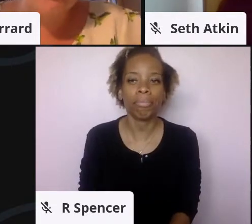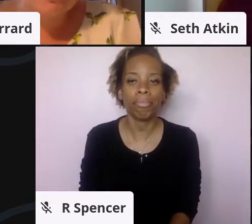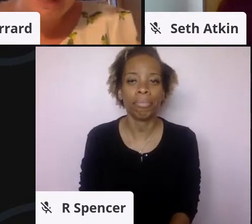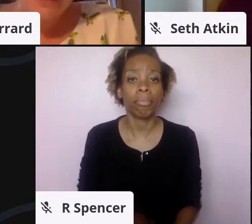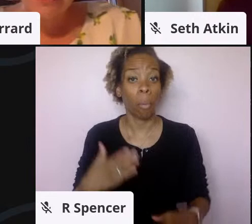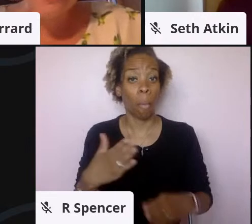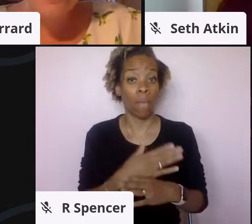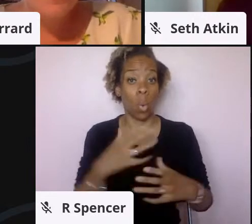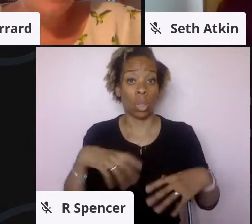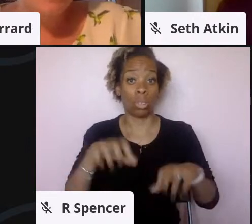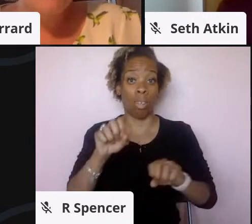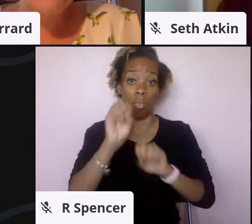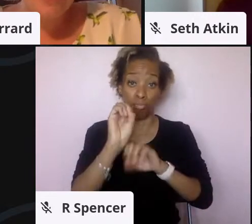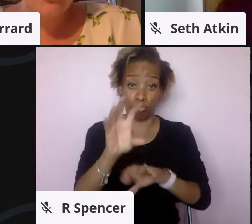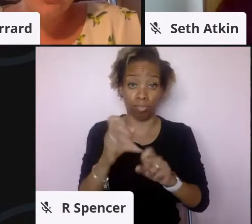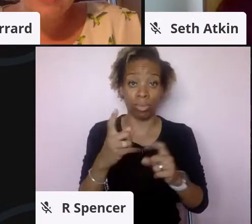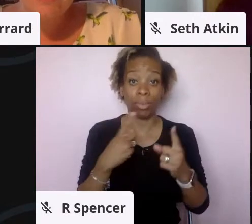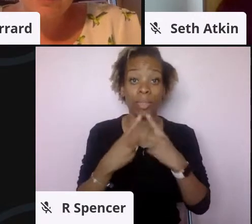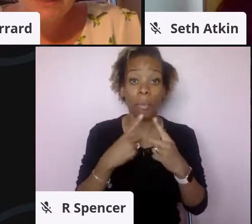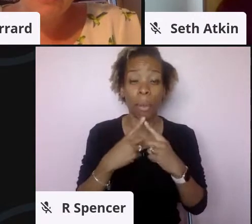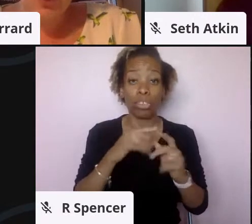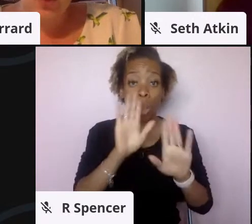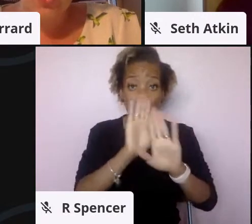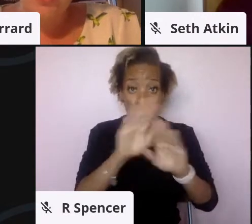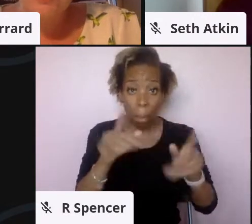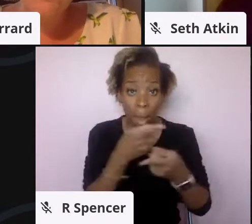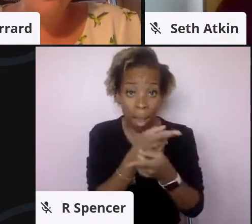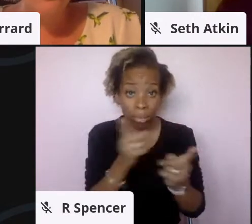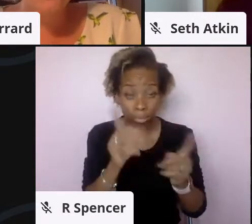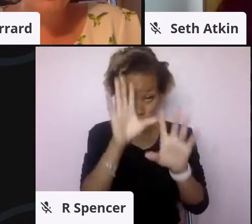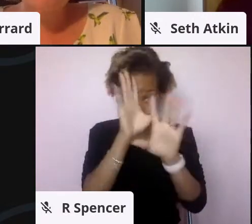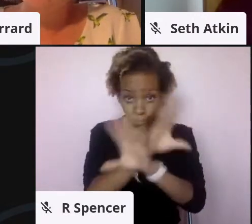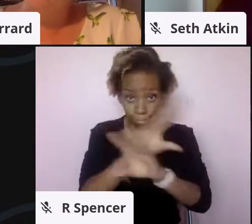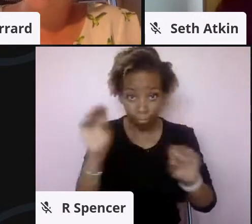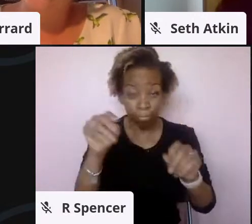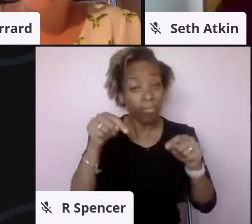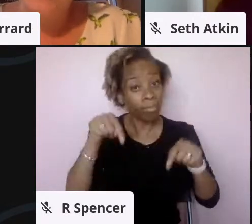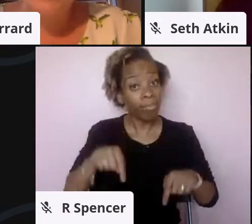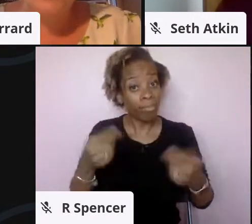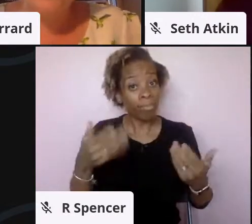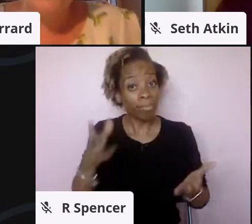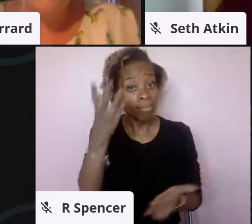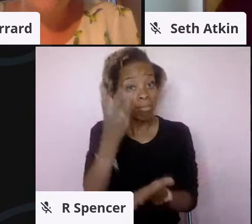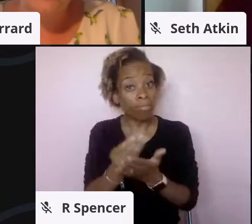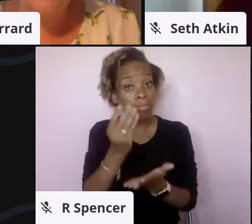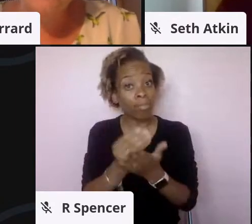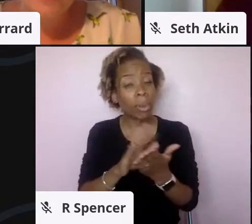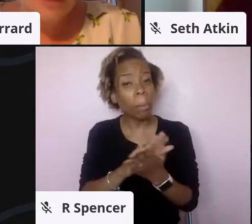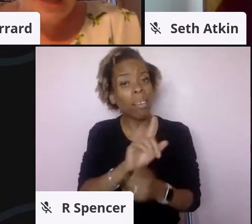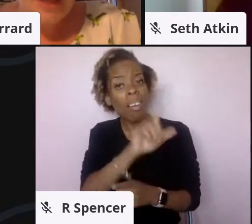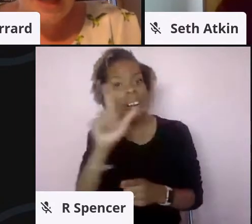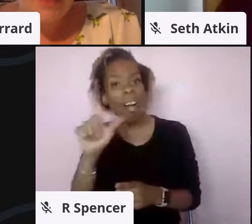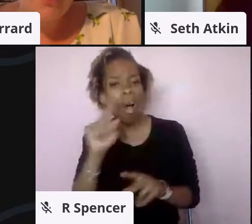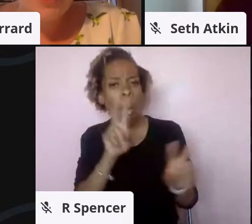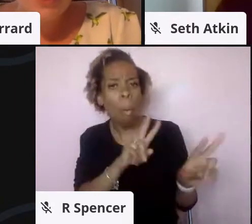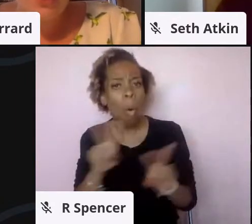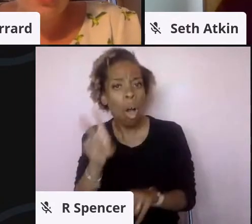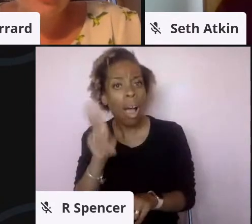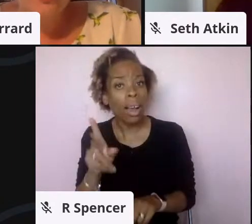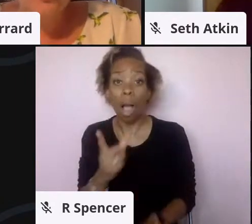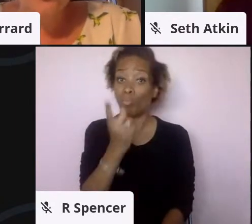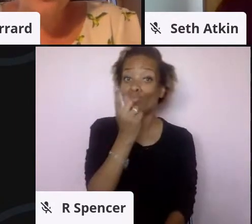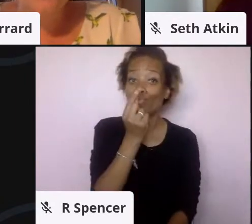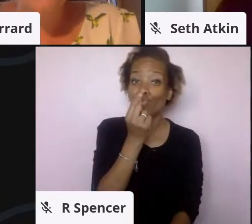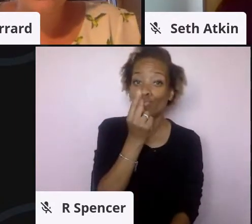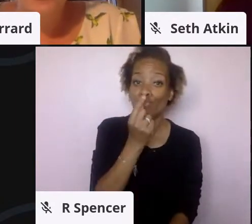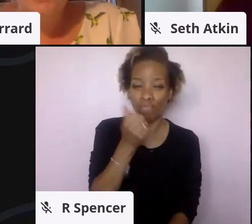couple of reminders. The session is being recorded, so you will be able to watch it back at a later date. We